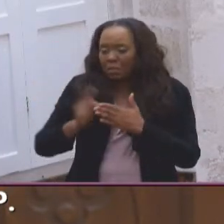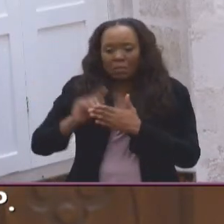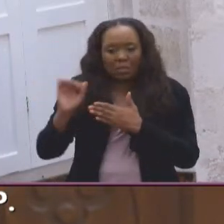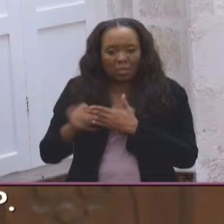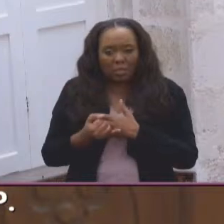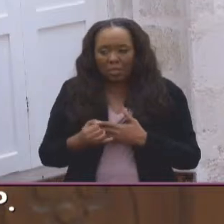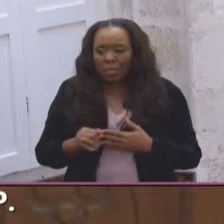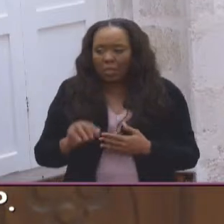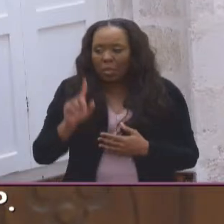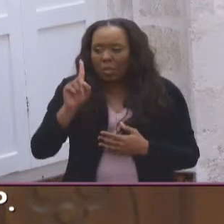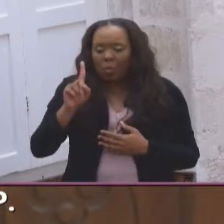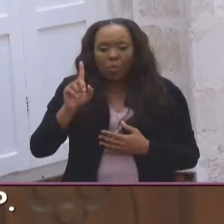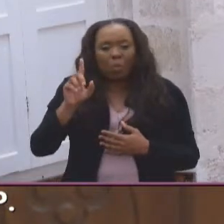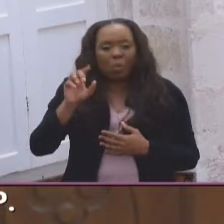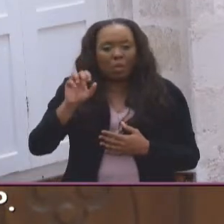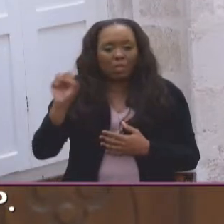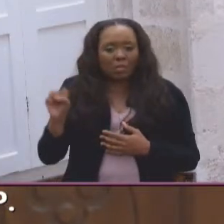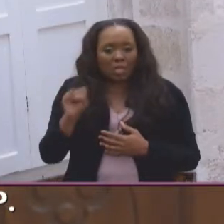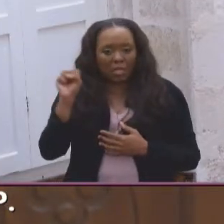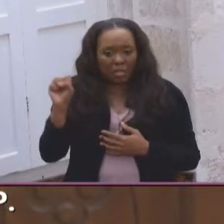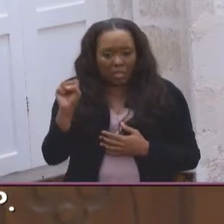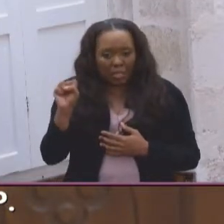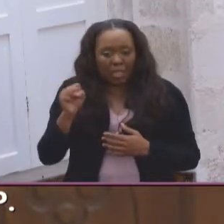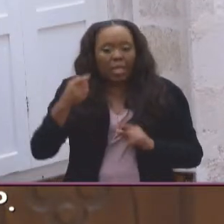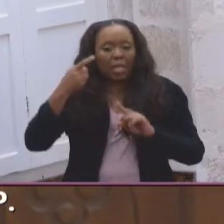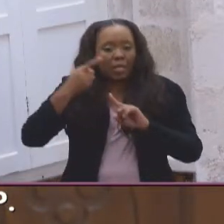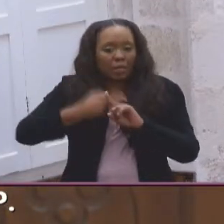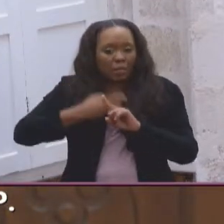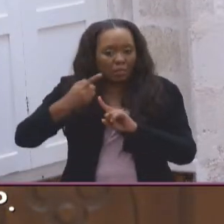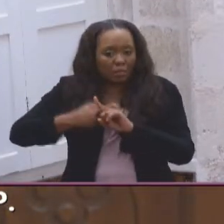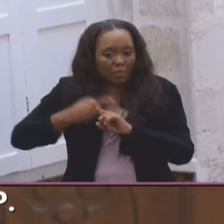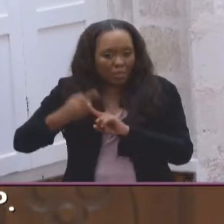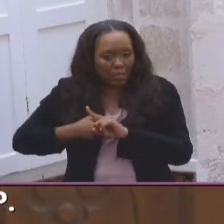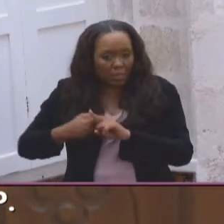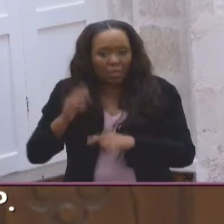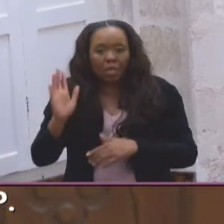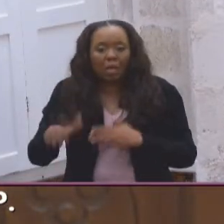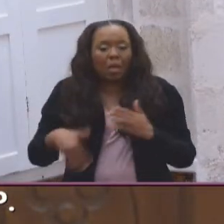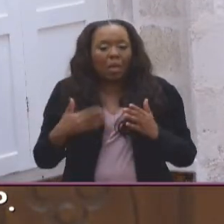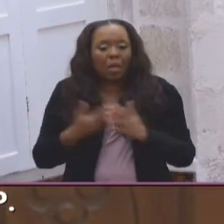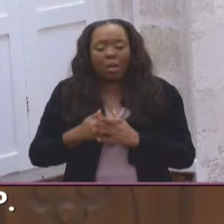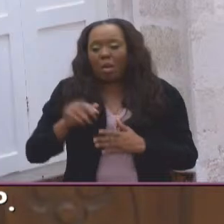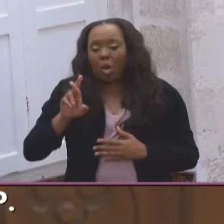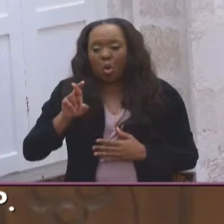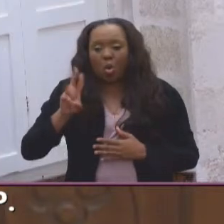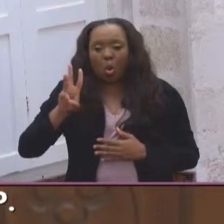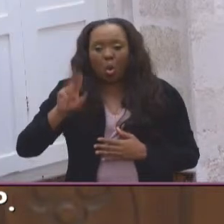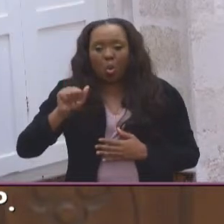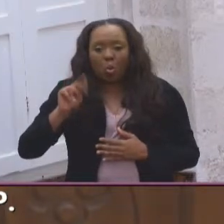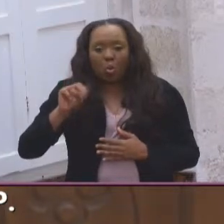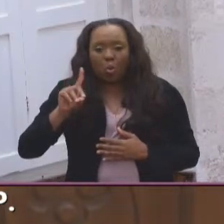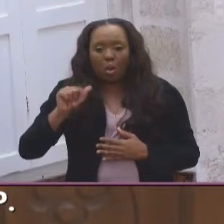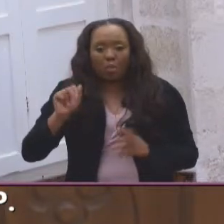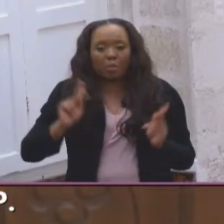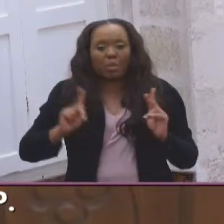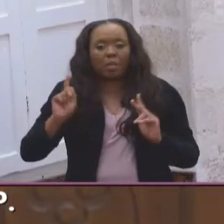month, every Rwandan is expected to come up and clean the area around their